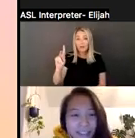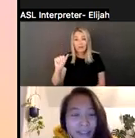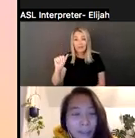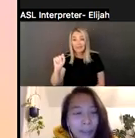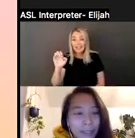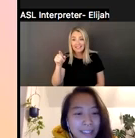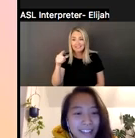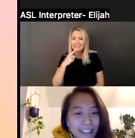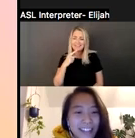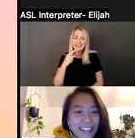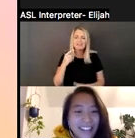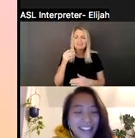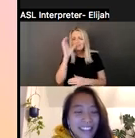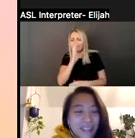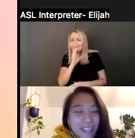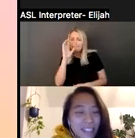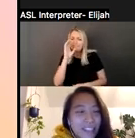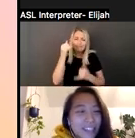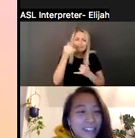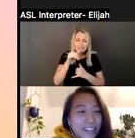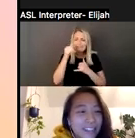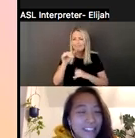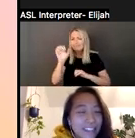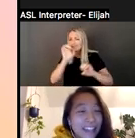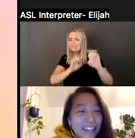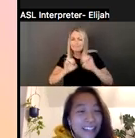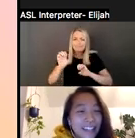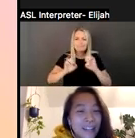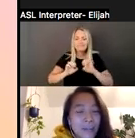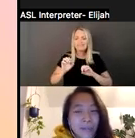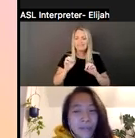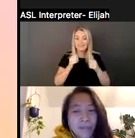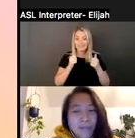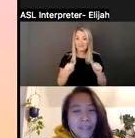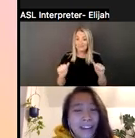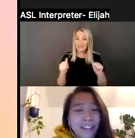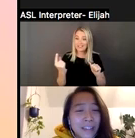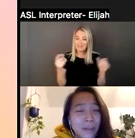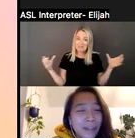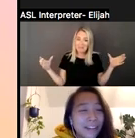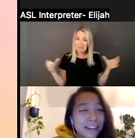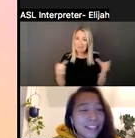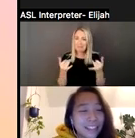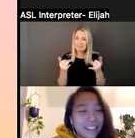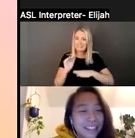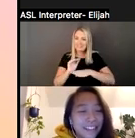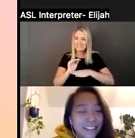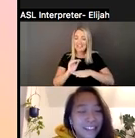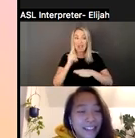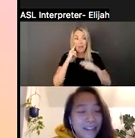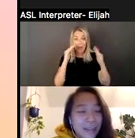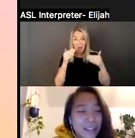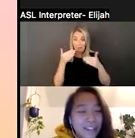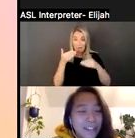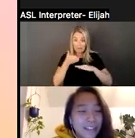goofing, experimenting, trying some things together tonight. And yeah, I really hope that after this, y'all also